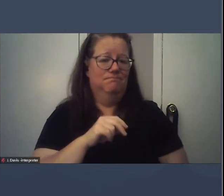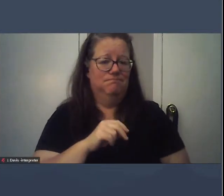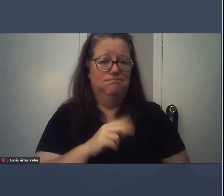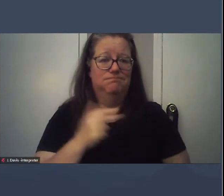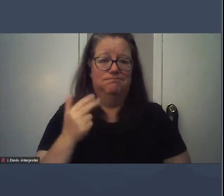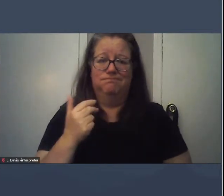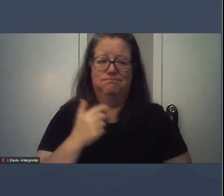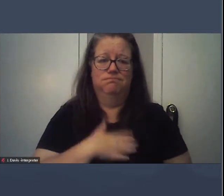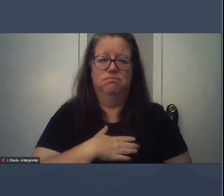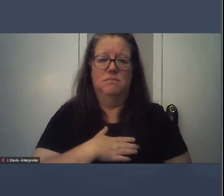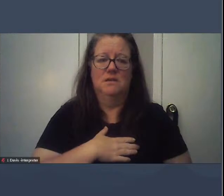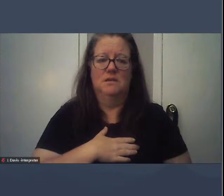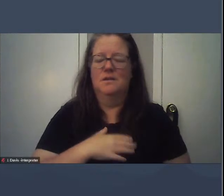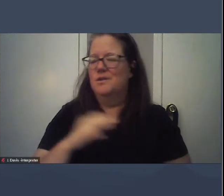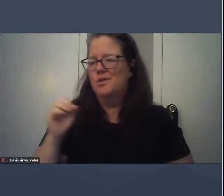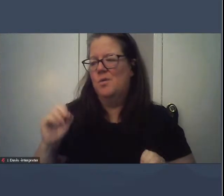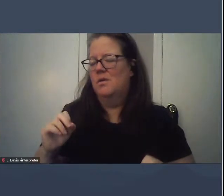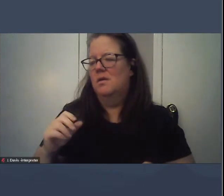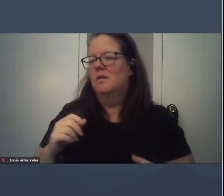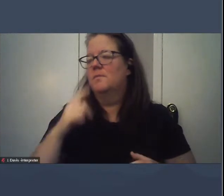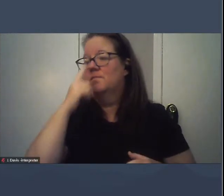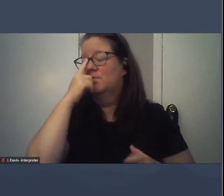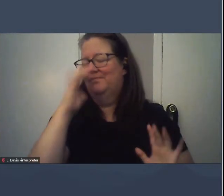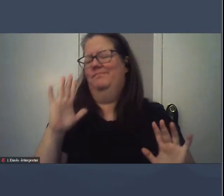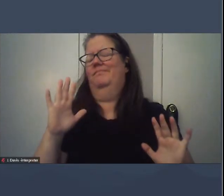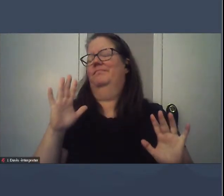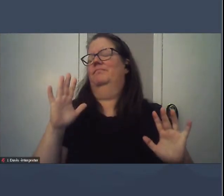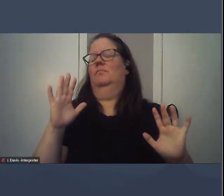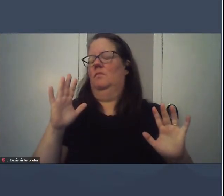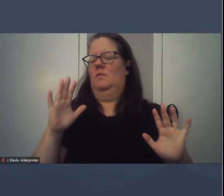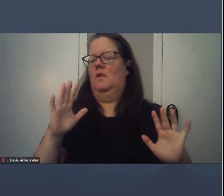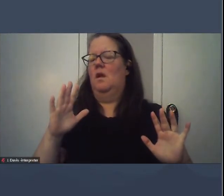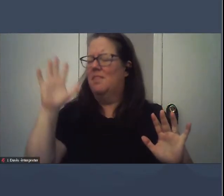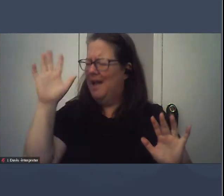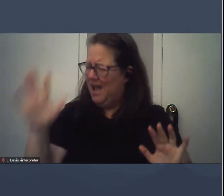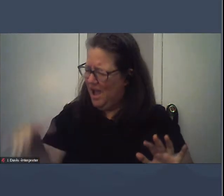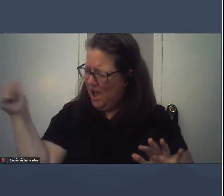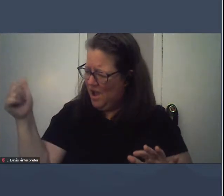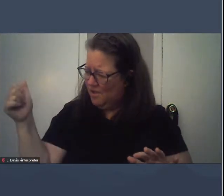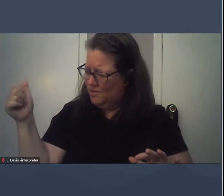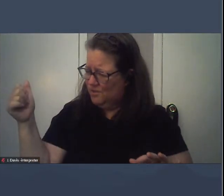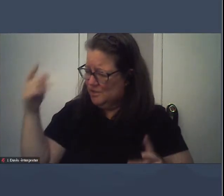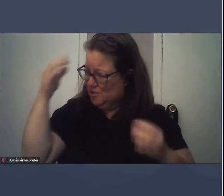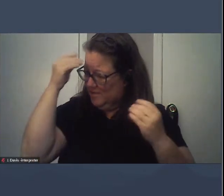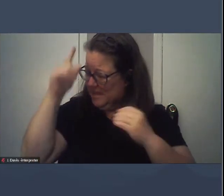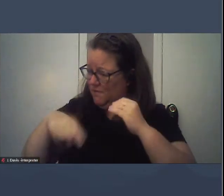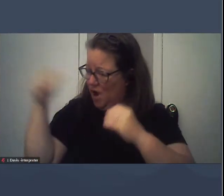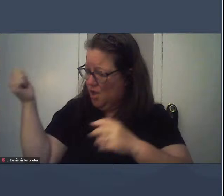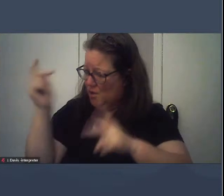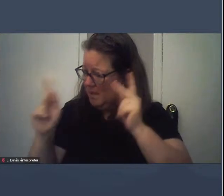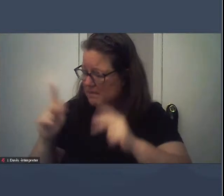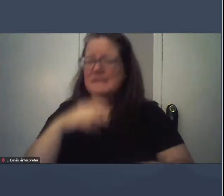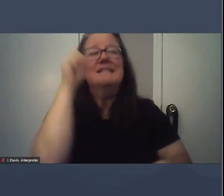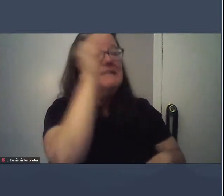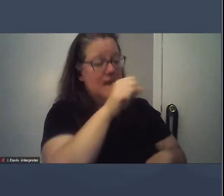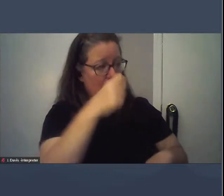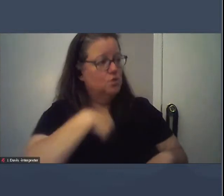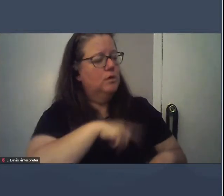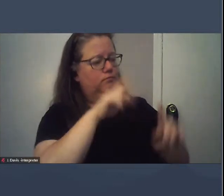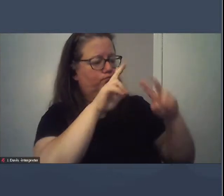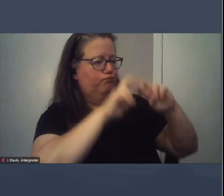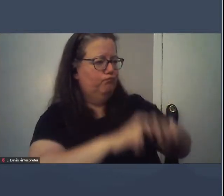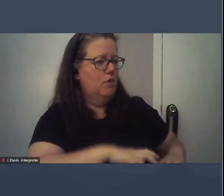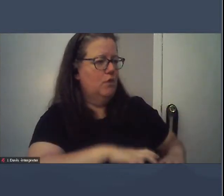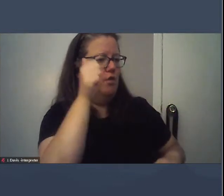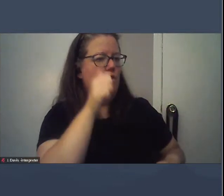Everybody will come down. Were other locations considered? Other locations were considered. We went to, I believe it was